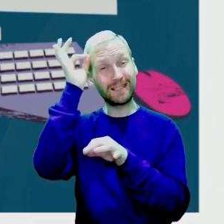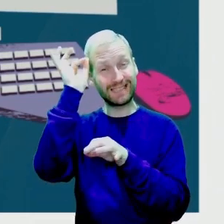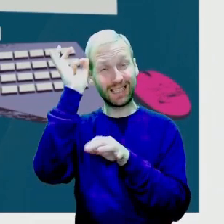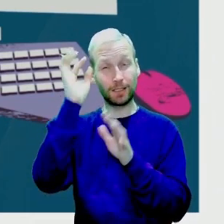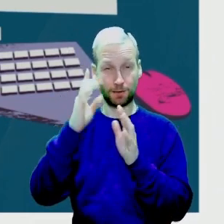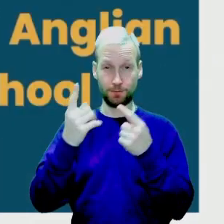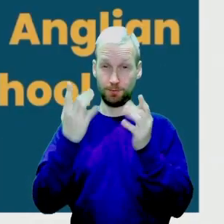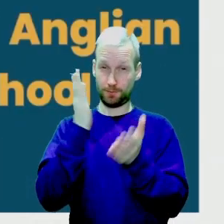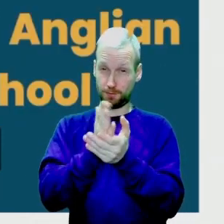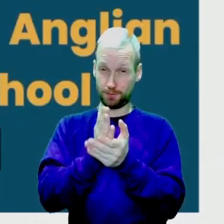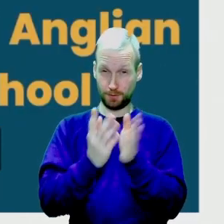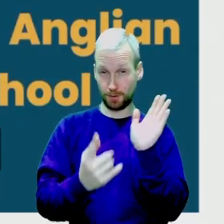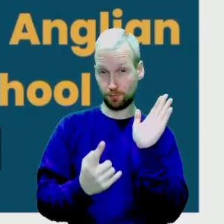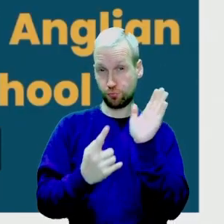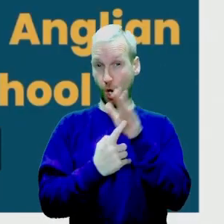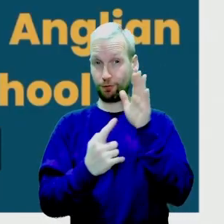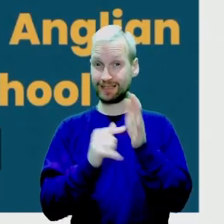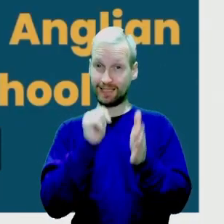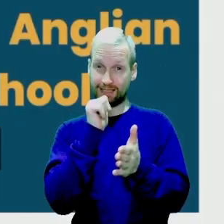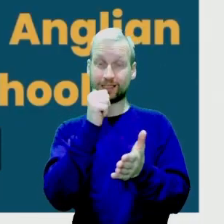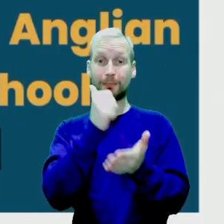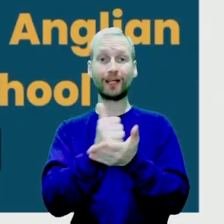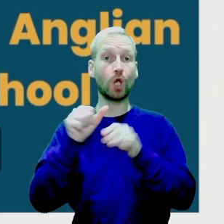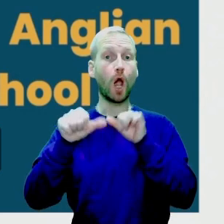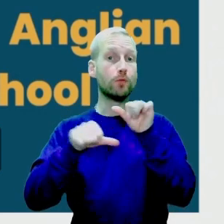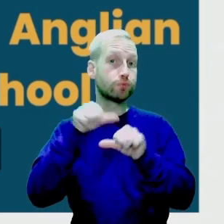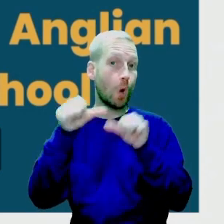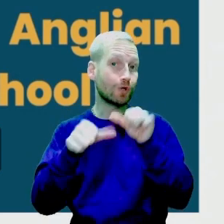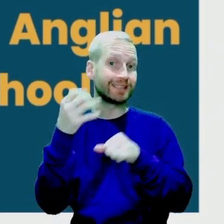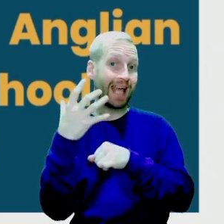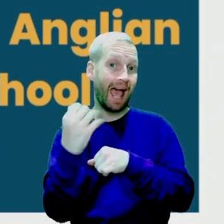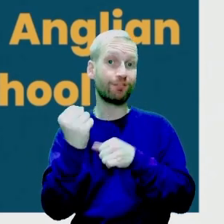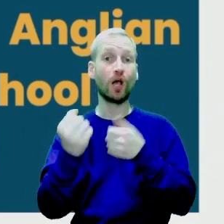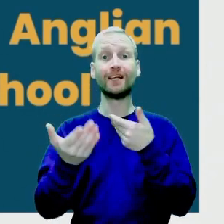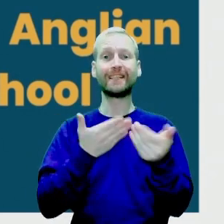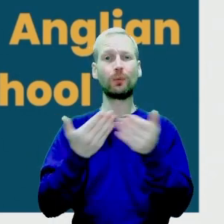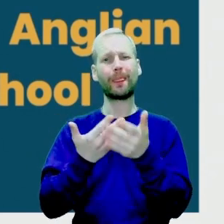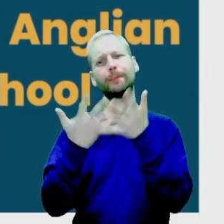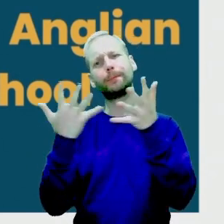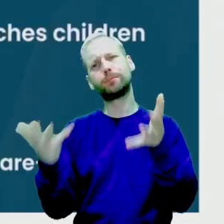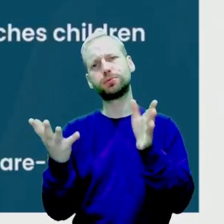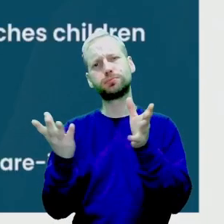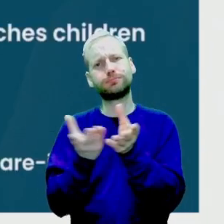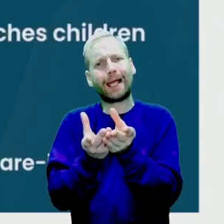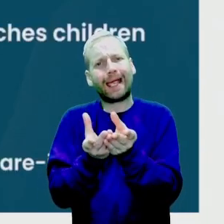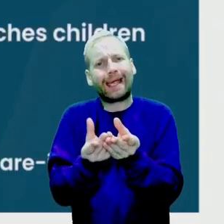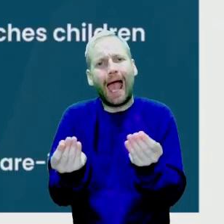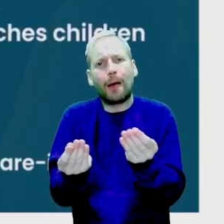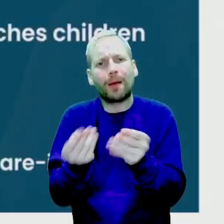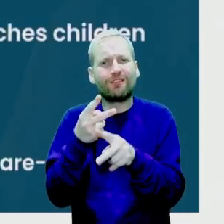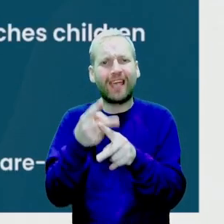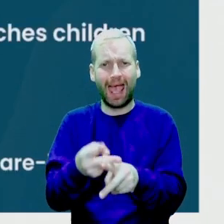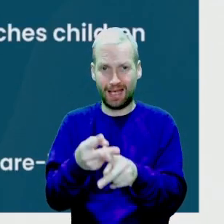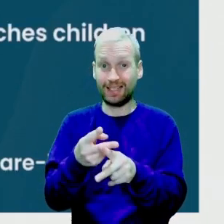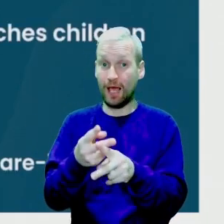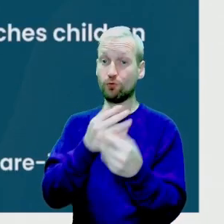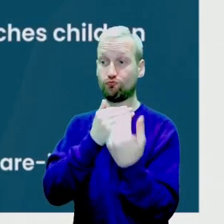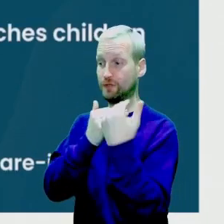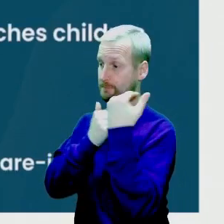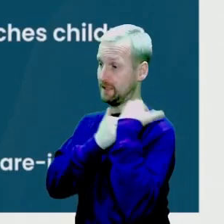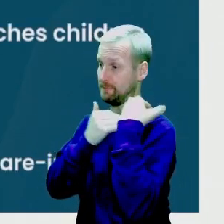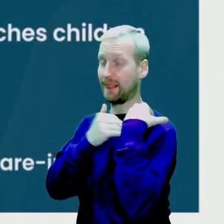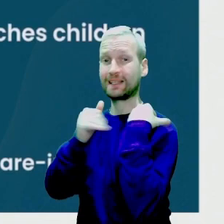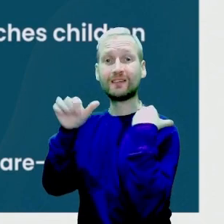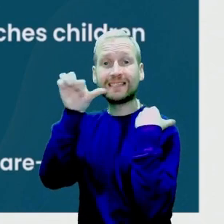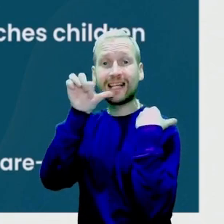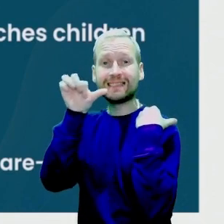a priority for us, and we'll be ensuring progress is made on dealing with this huge gap in care, now that responsibility for dentistry